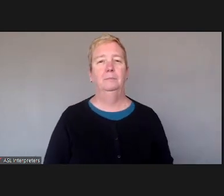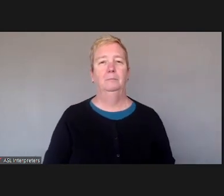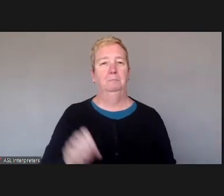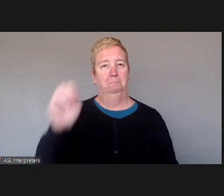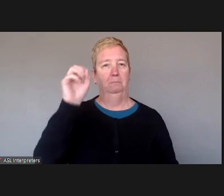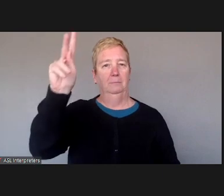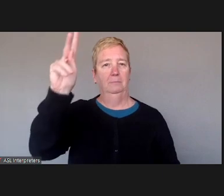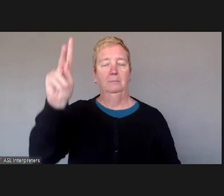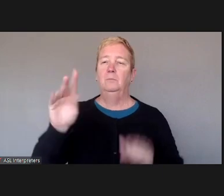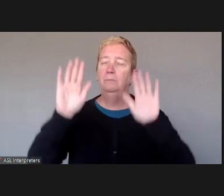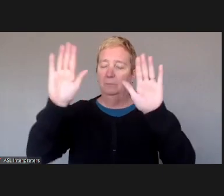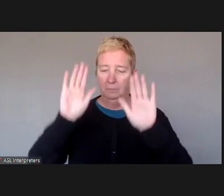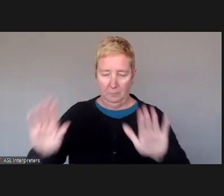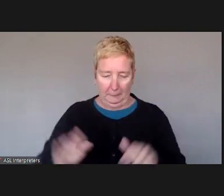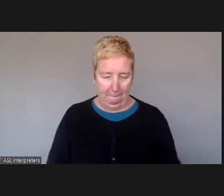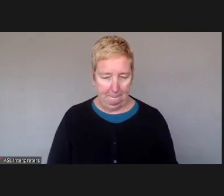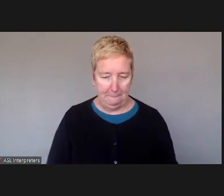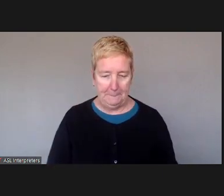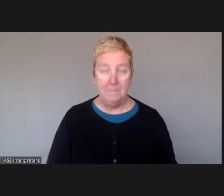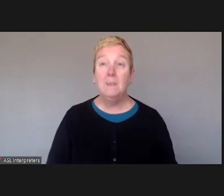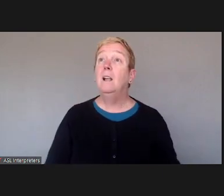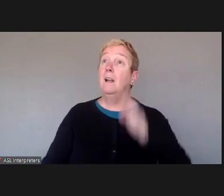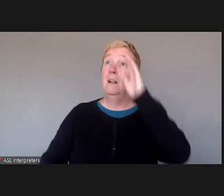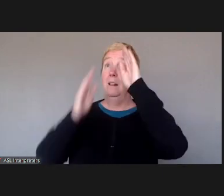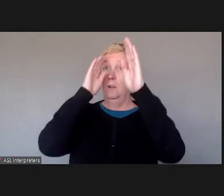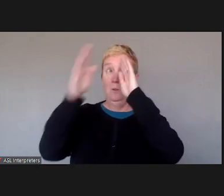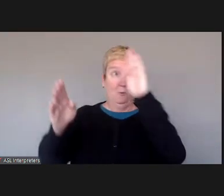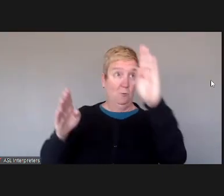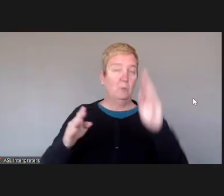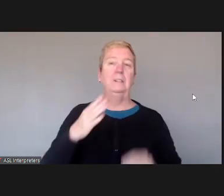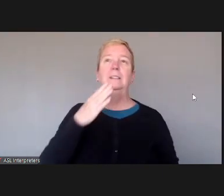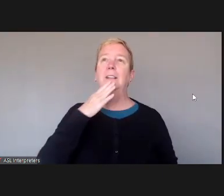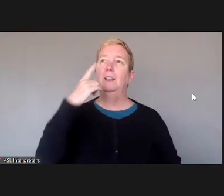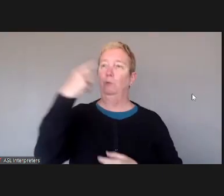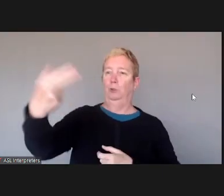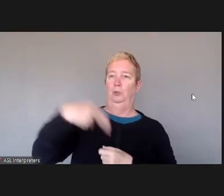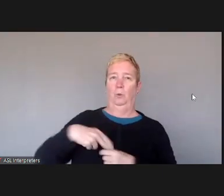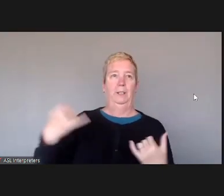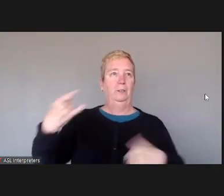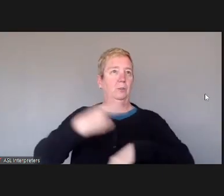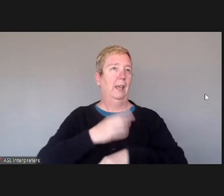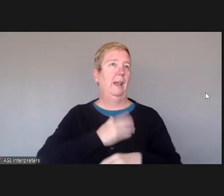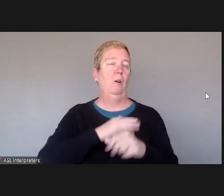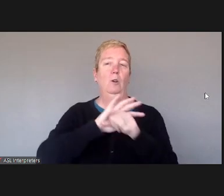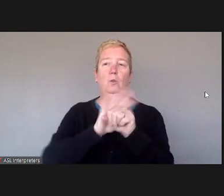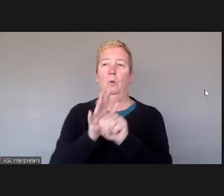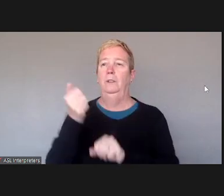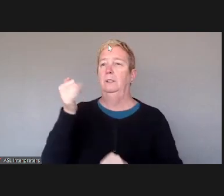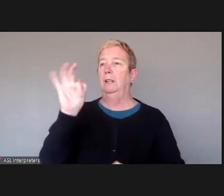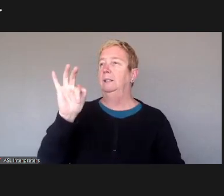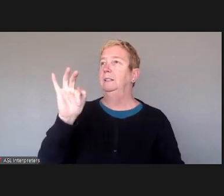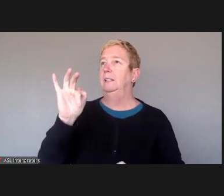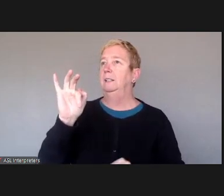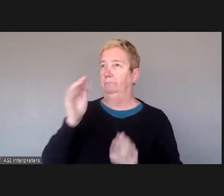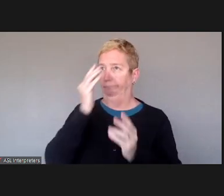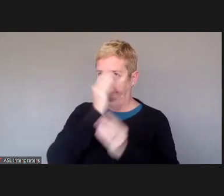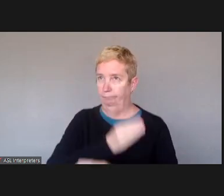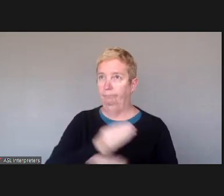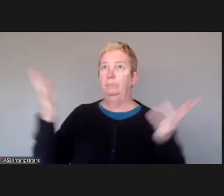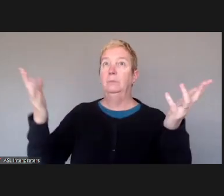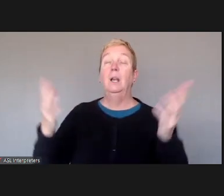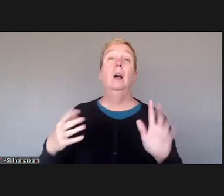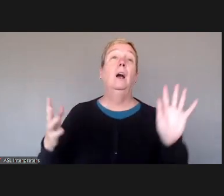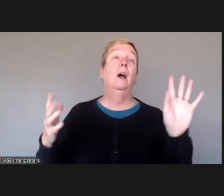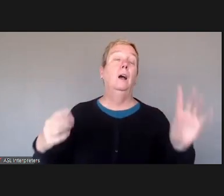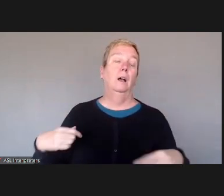Okay, fantastic. So hello, everyone. Thank you for attending this COVID-19 update. It's been a very long